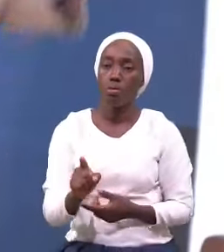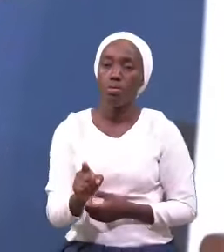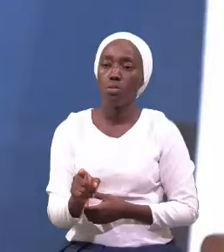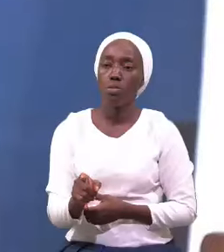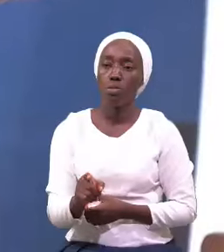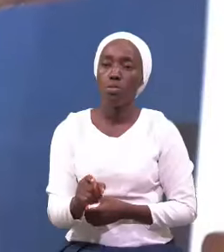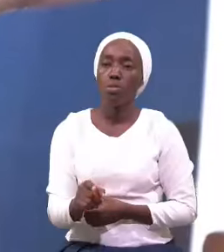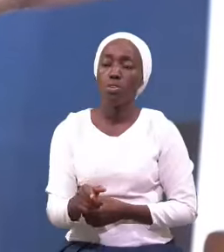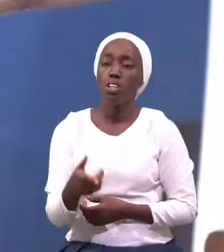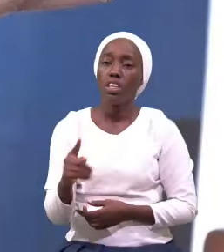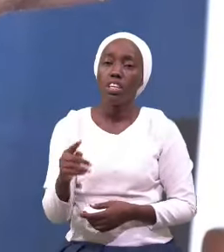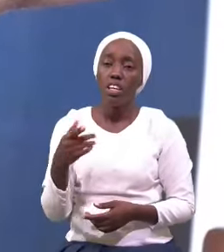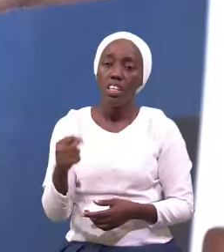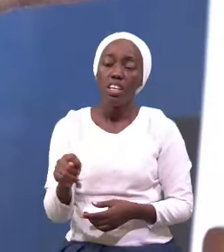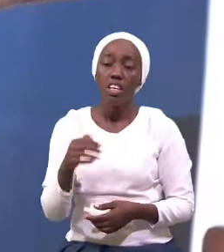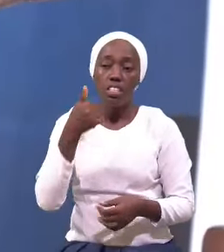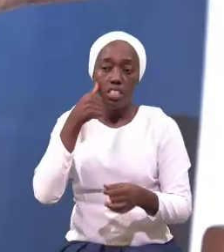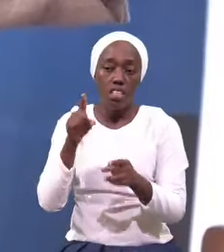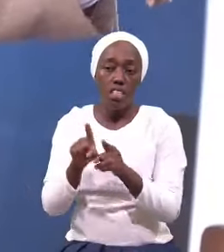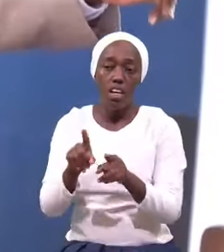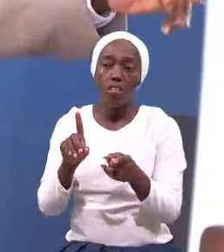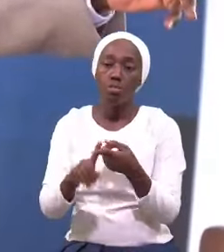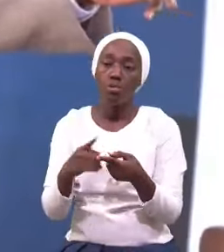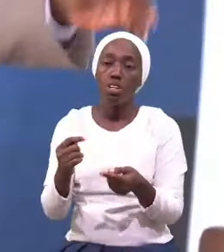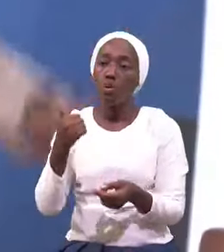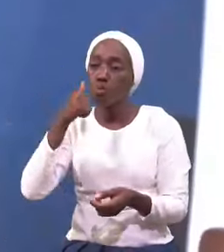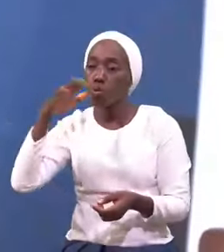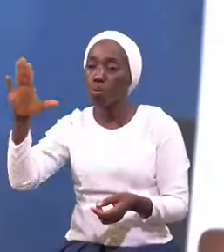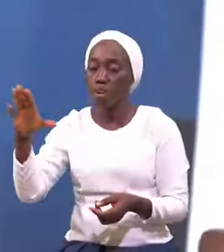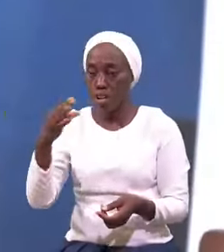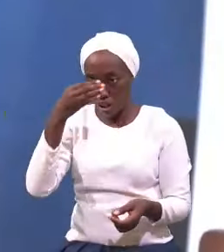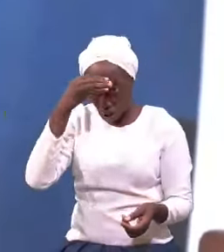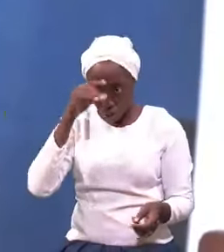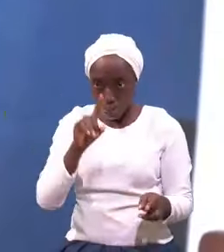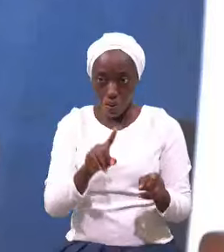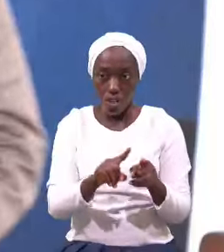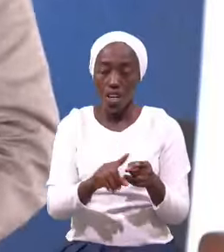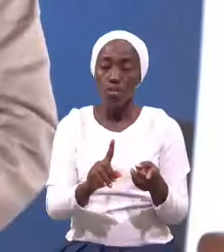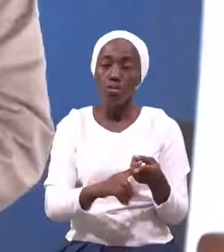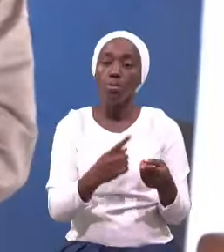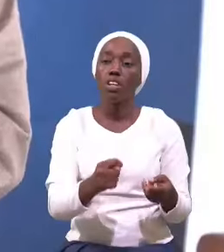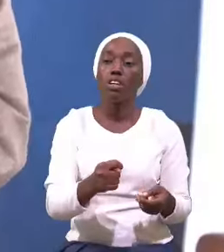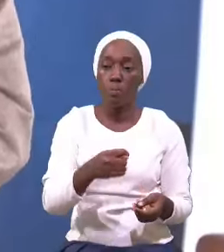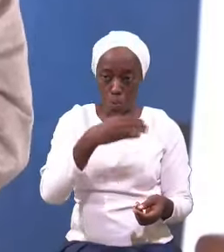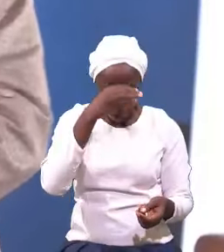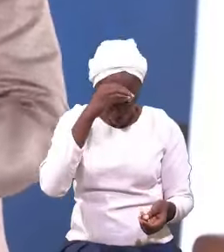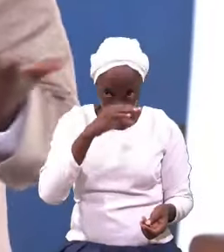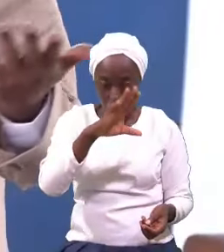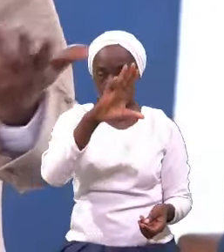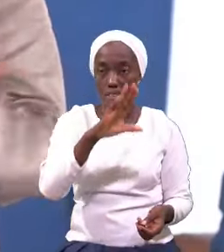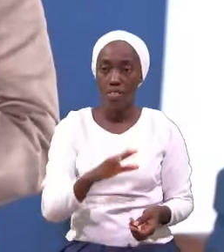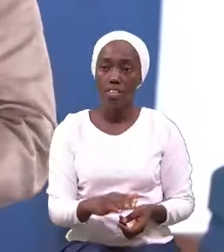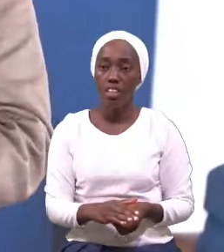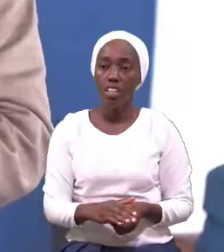The sisters to the women. The brothers to the men. And I said,